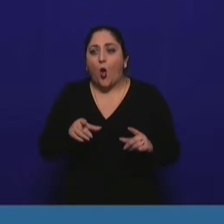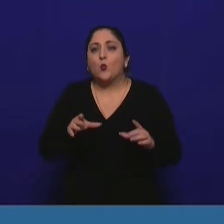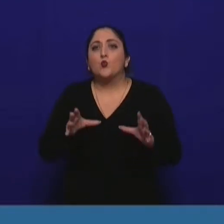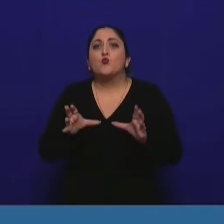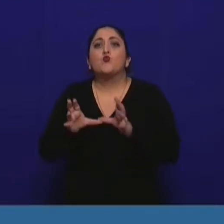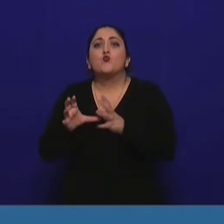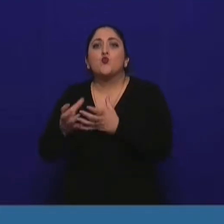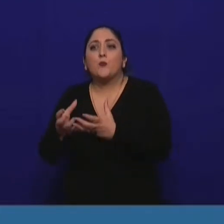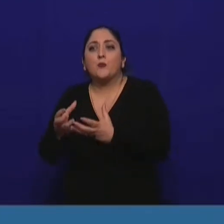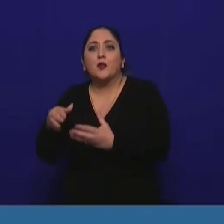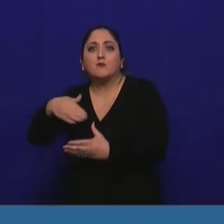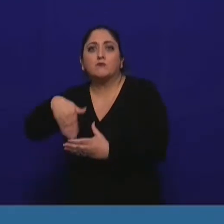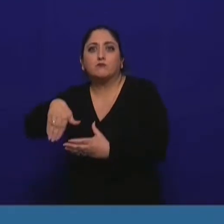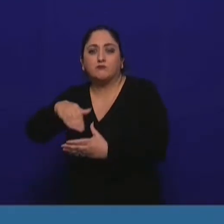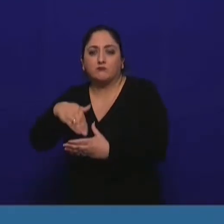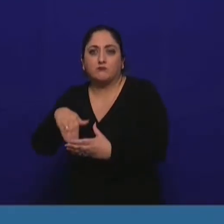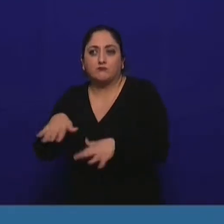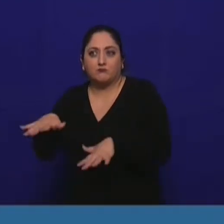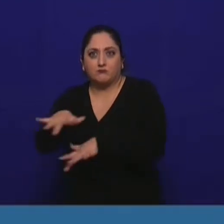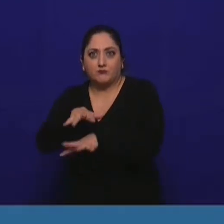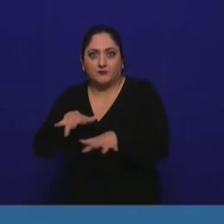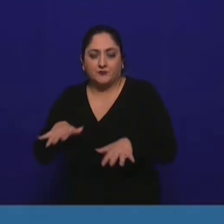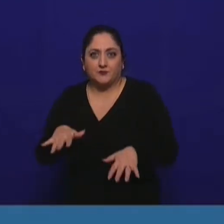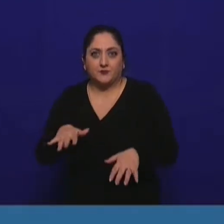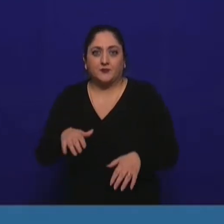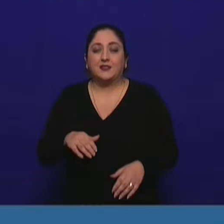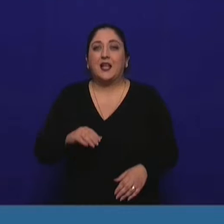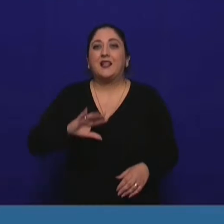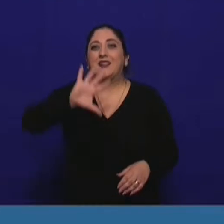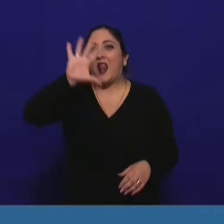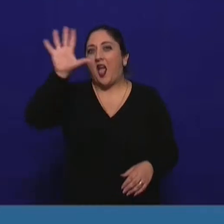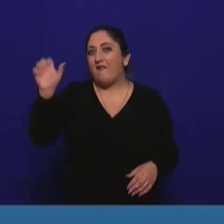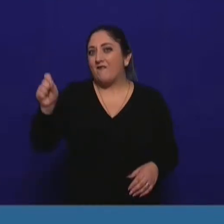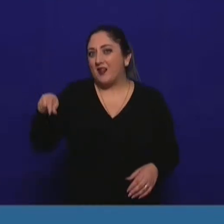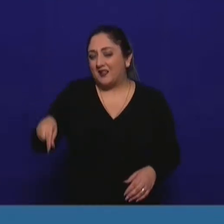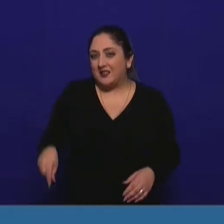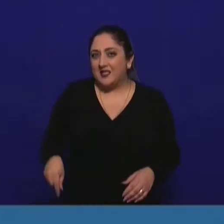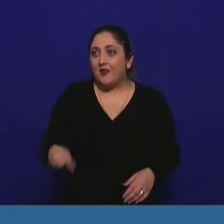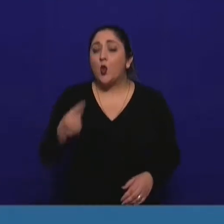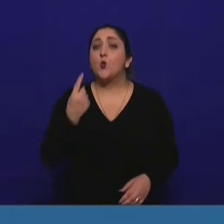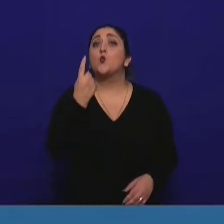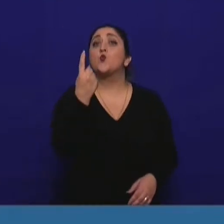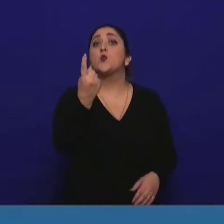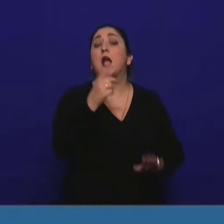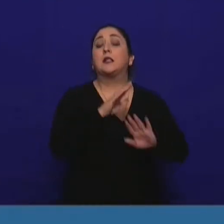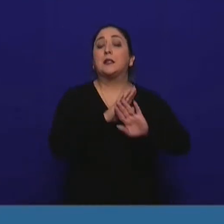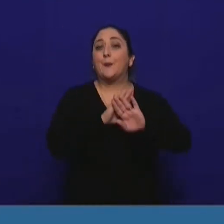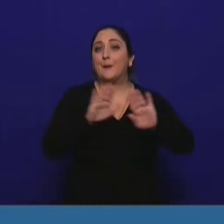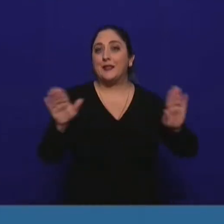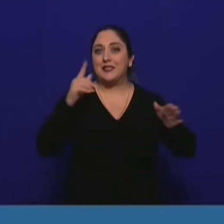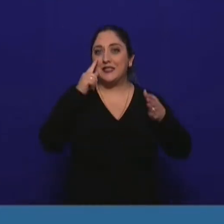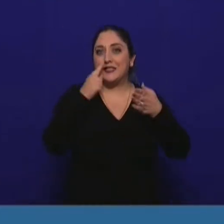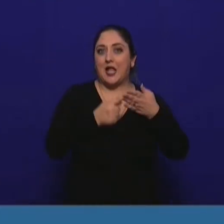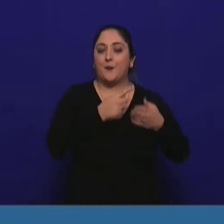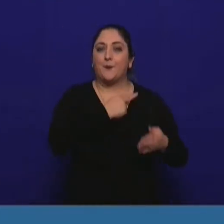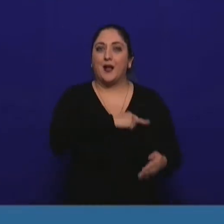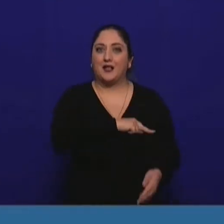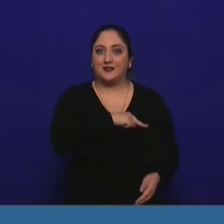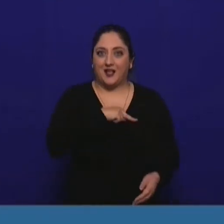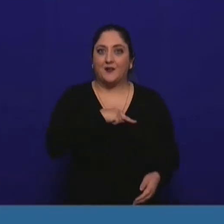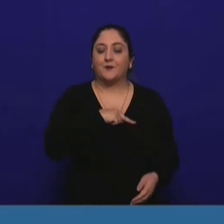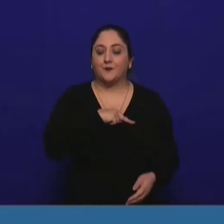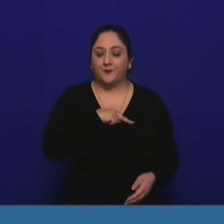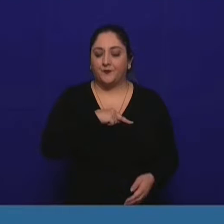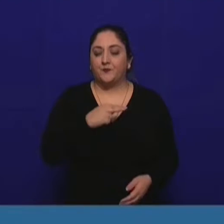xulxin li kienu relatati. Bħala il-variant tas South Africa kellna persuna waħda biss li sa issa ħarġet li hija pożittiva għal